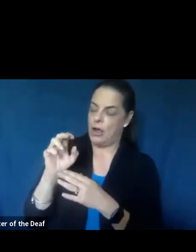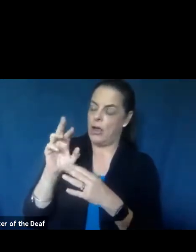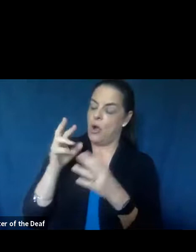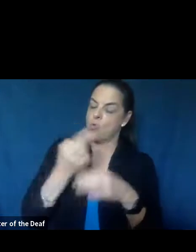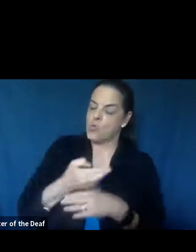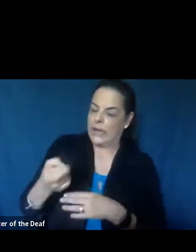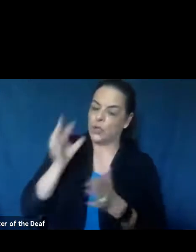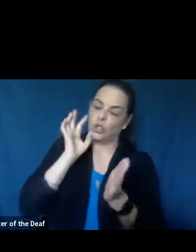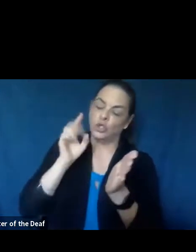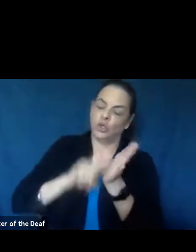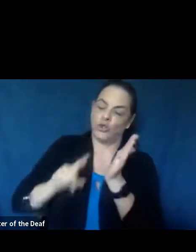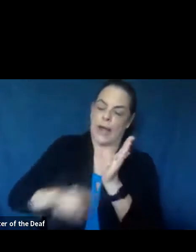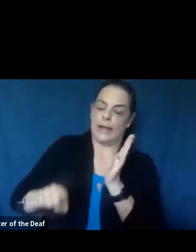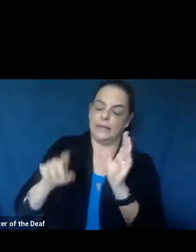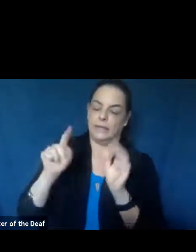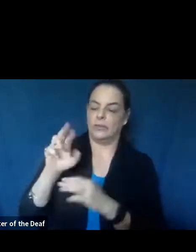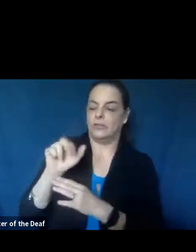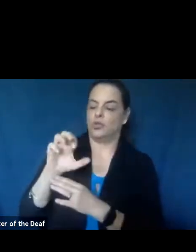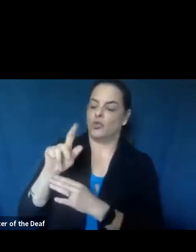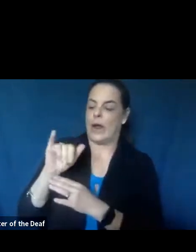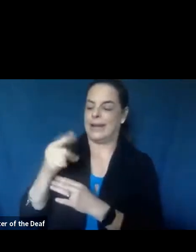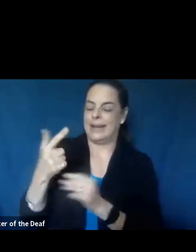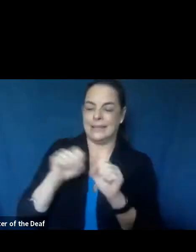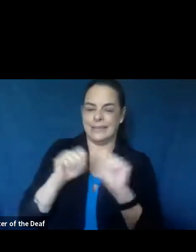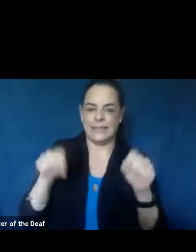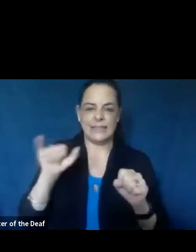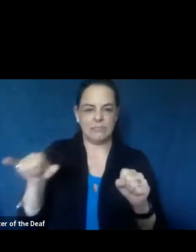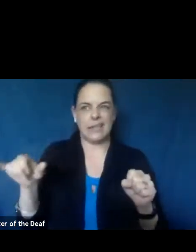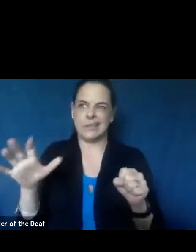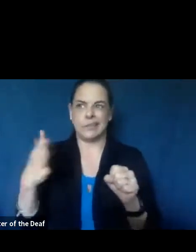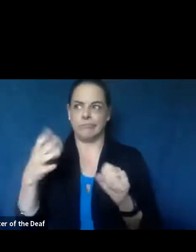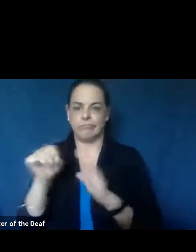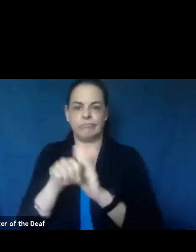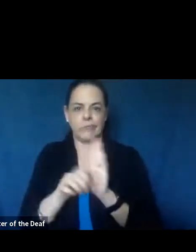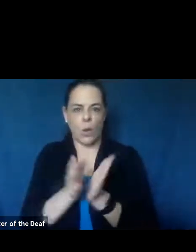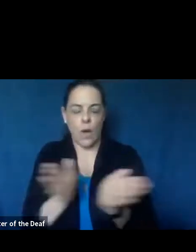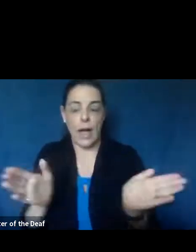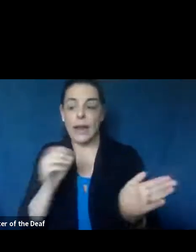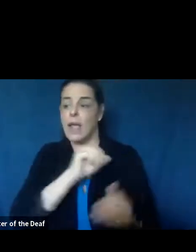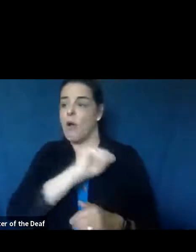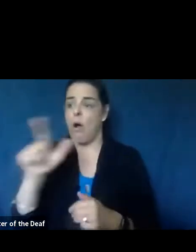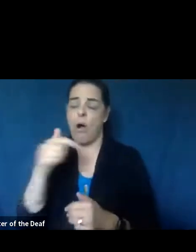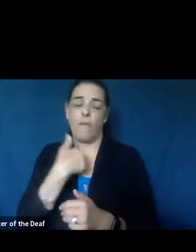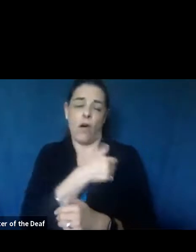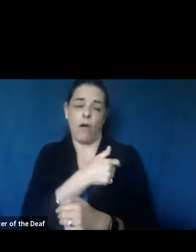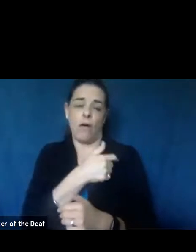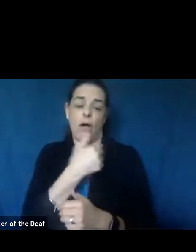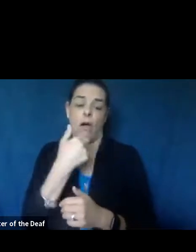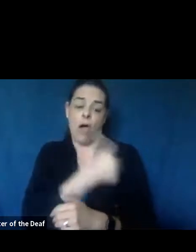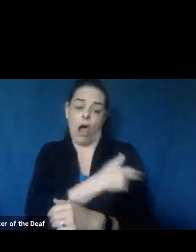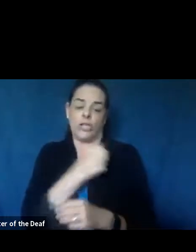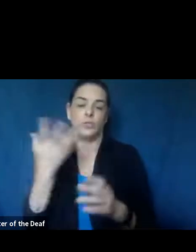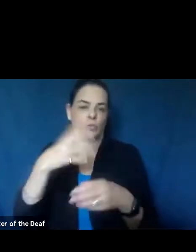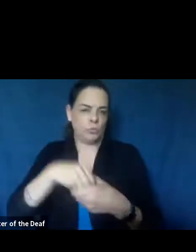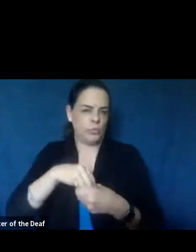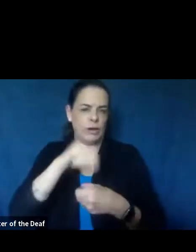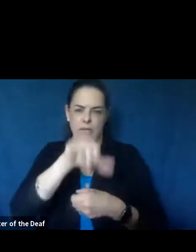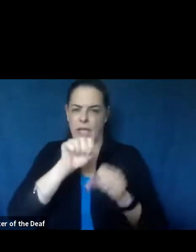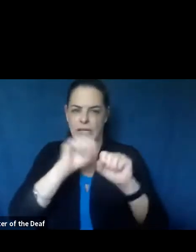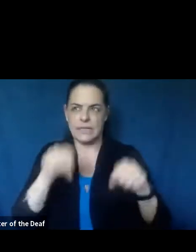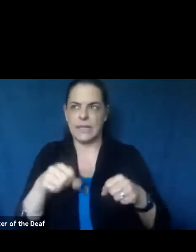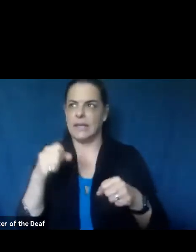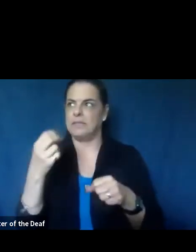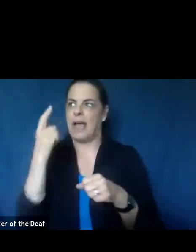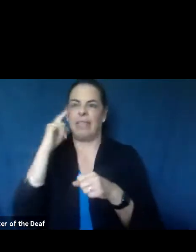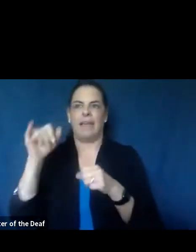It's Tennessee Department of Health system. And all of our hospitals participate in that system. And they've been using that for years and years and years. I think we